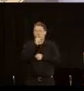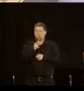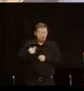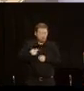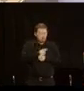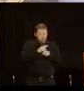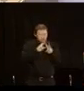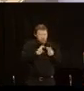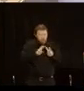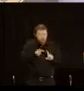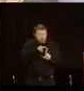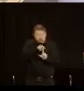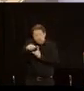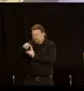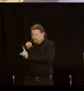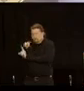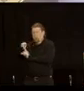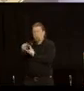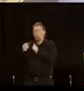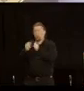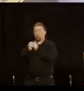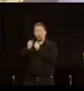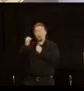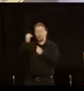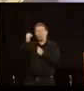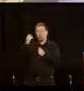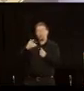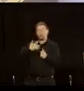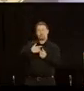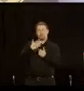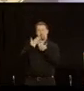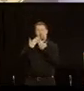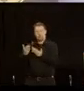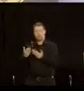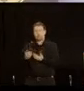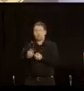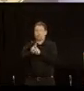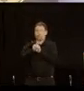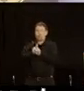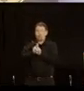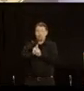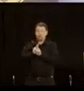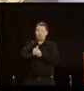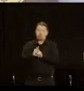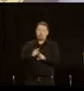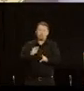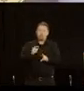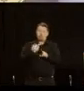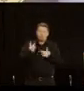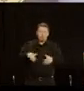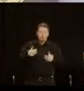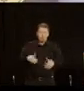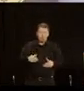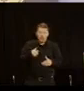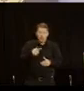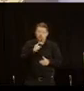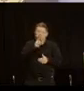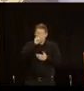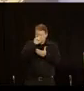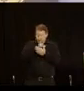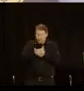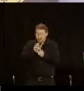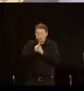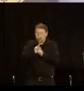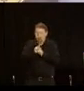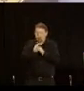from the angle of gratitude, also critical thinking, mentorship. I cannot stress enough how important mentorship is, and I know many of